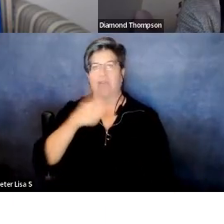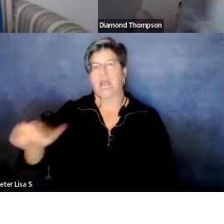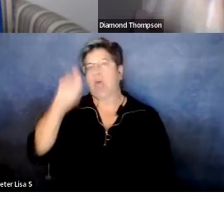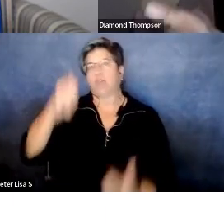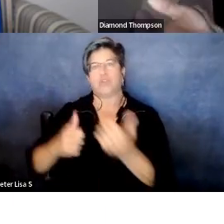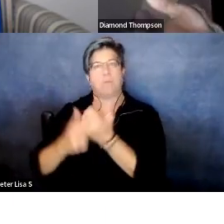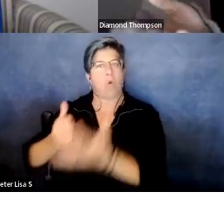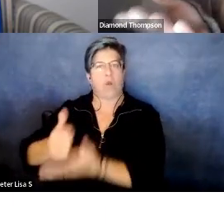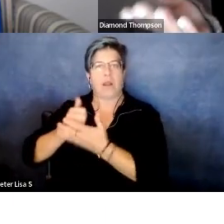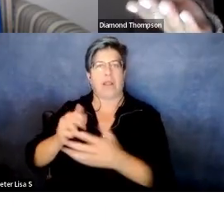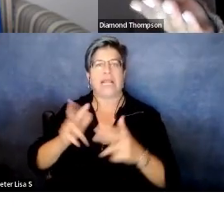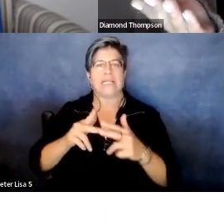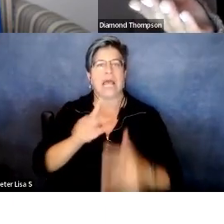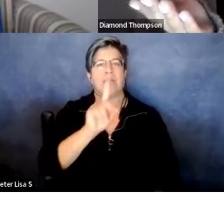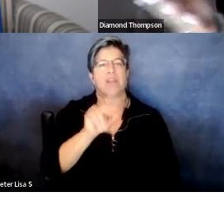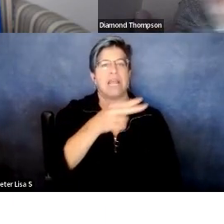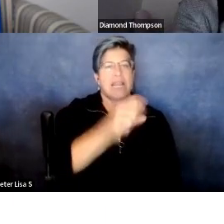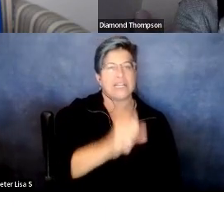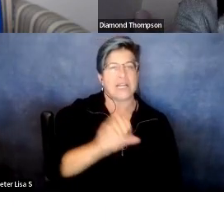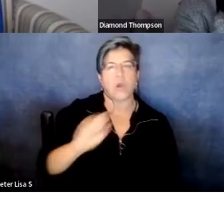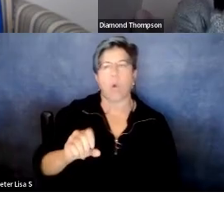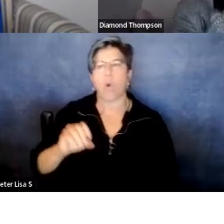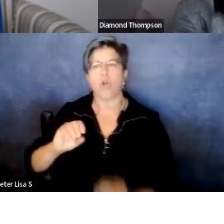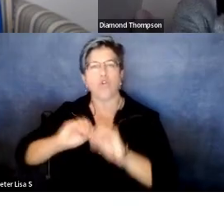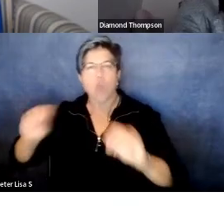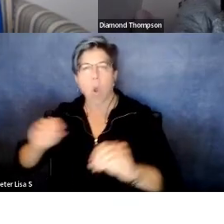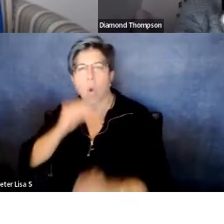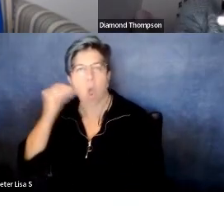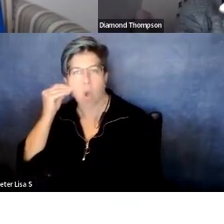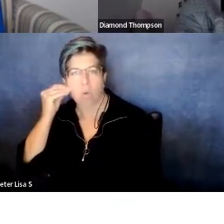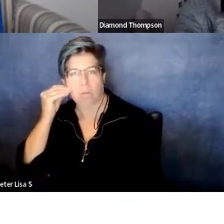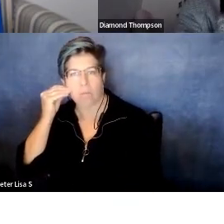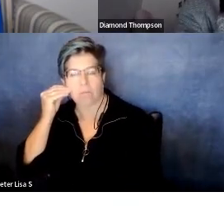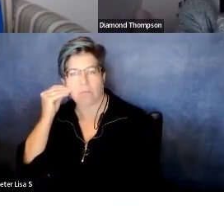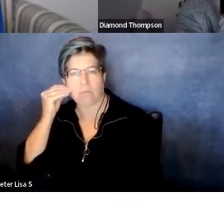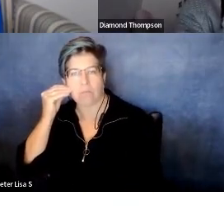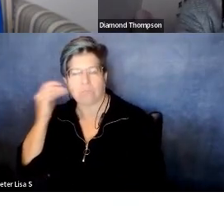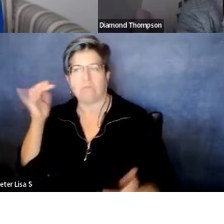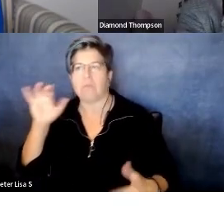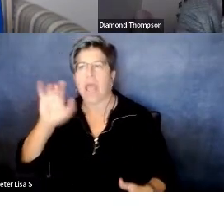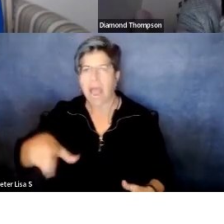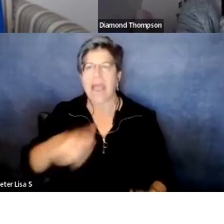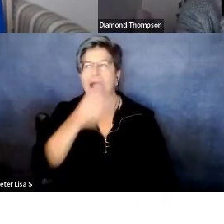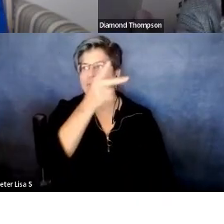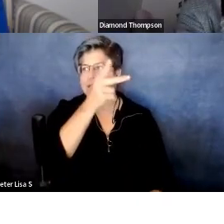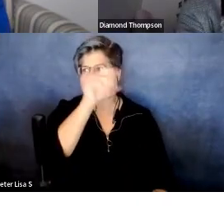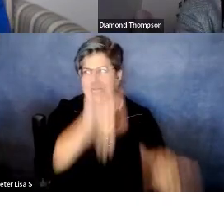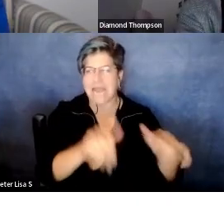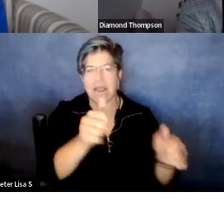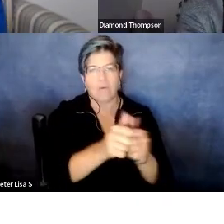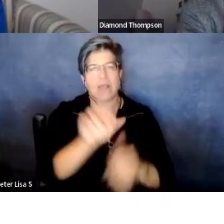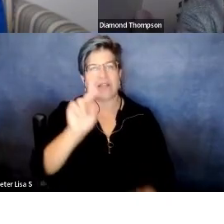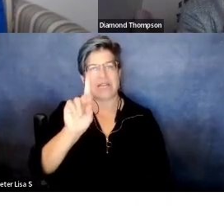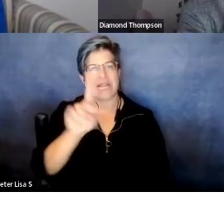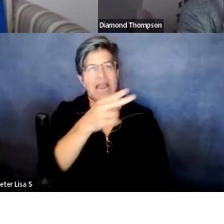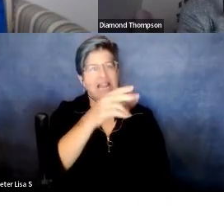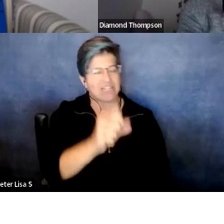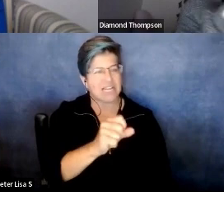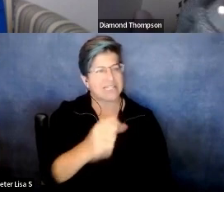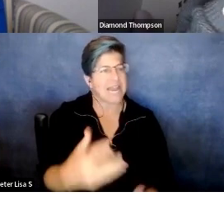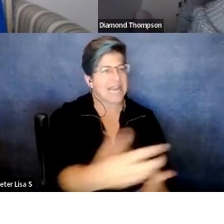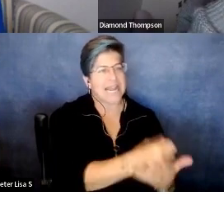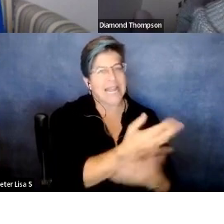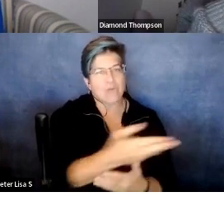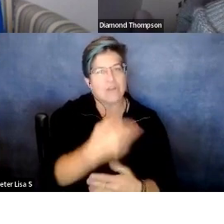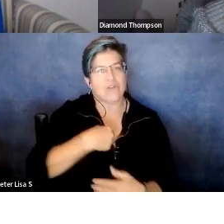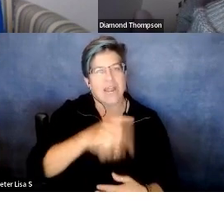it's either DHS or homeless. And it's like, I have to stick with DHS, sadly, to get the resources that I need.